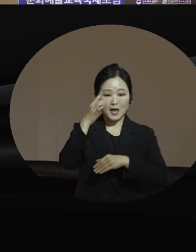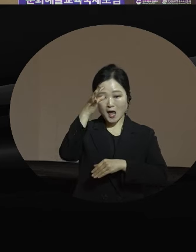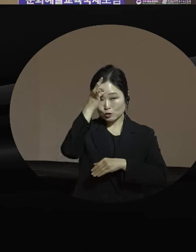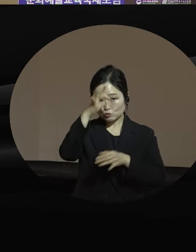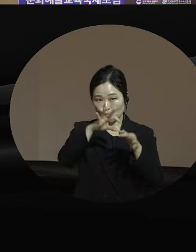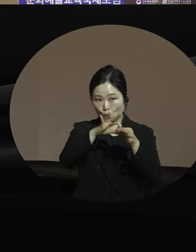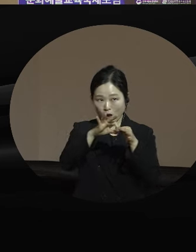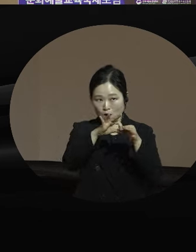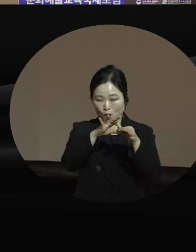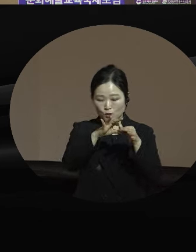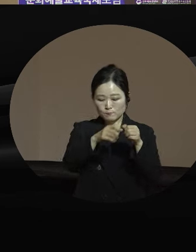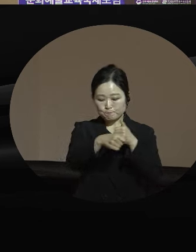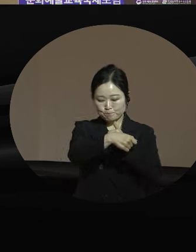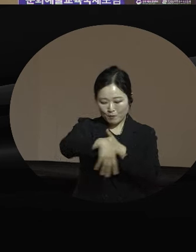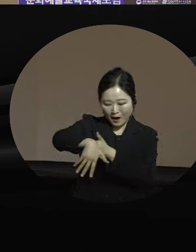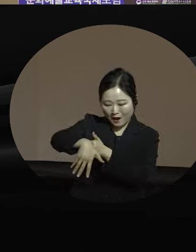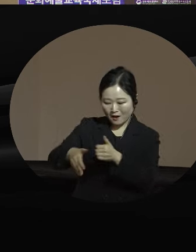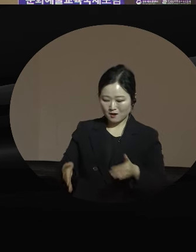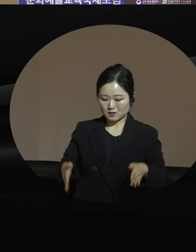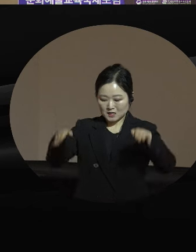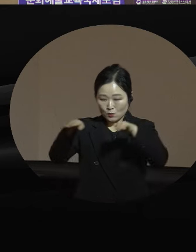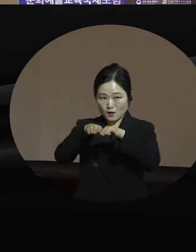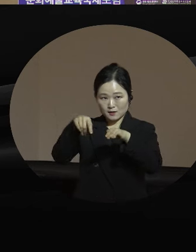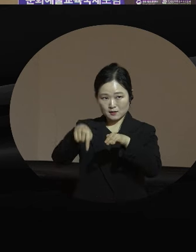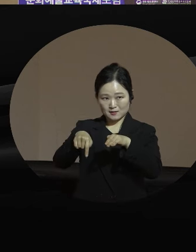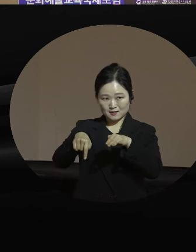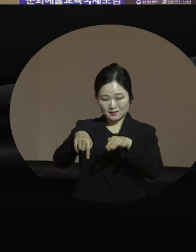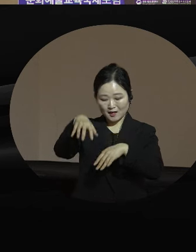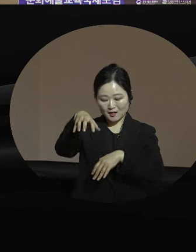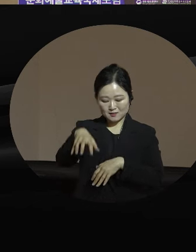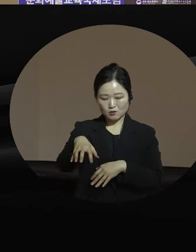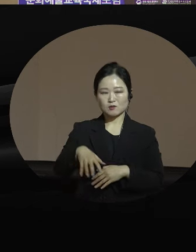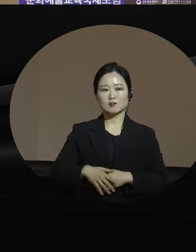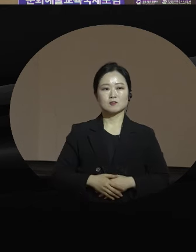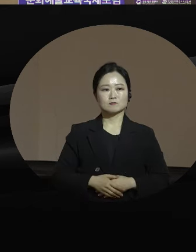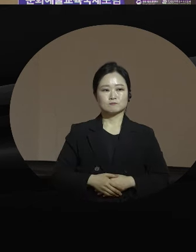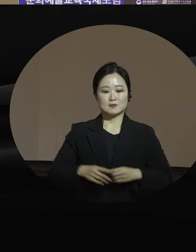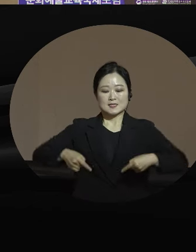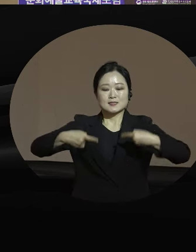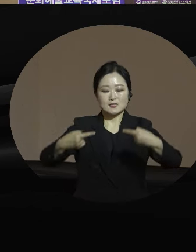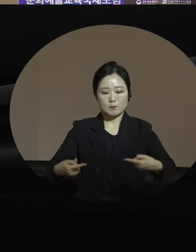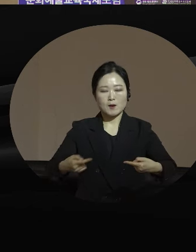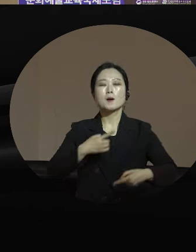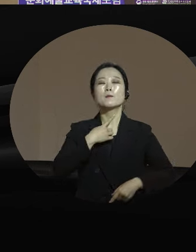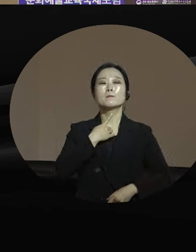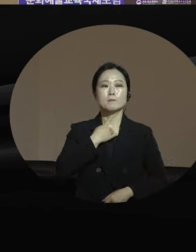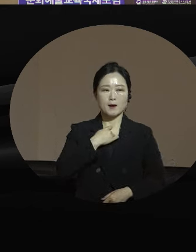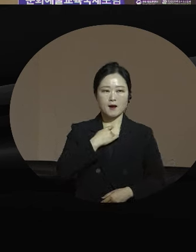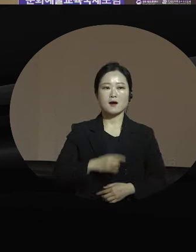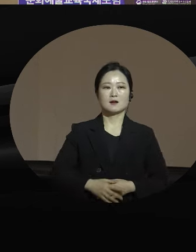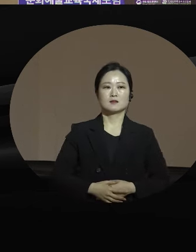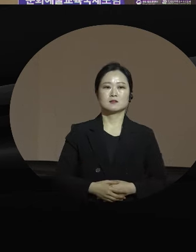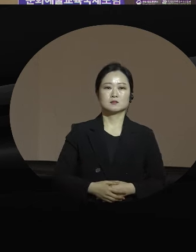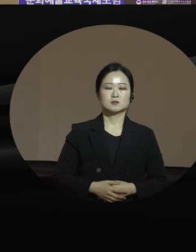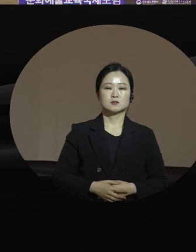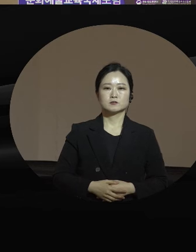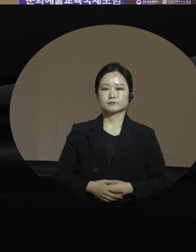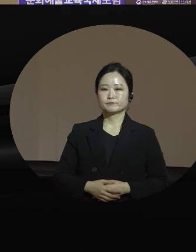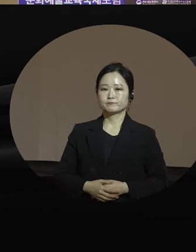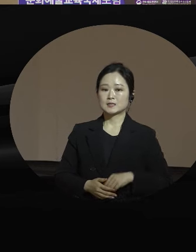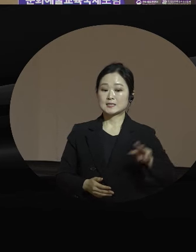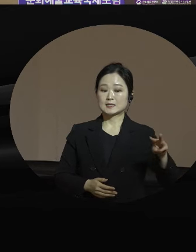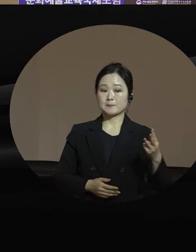IMAX, reaching 330 SOMs, the 15 villages and 9 districts in